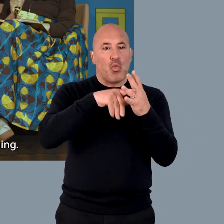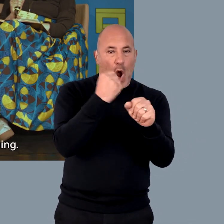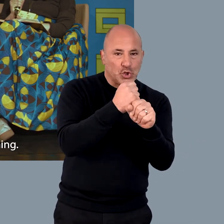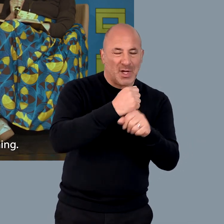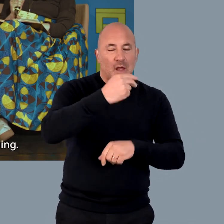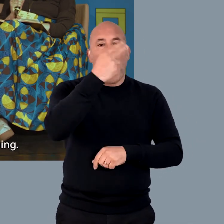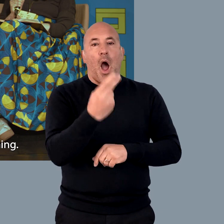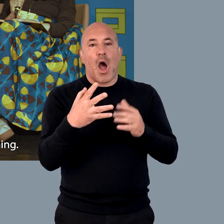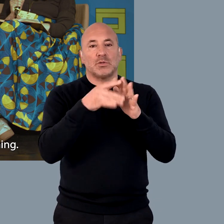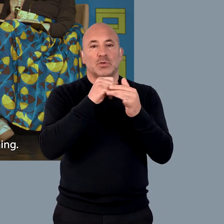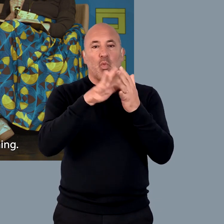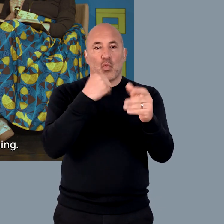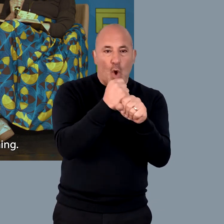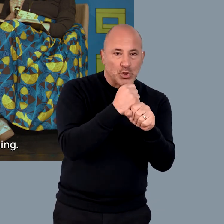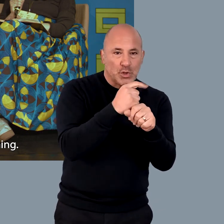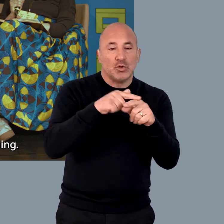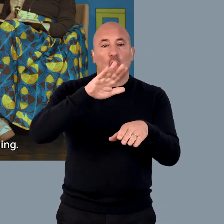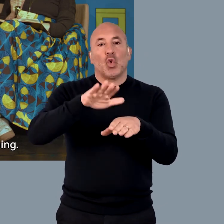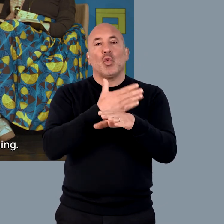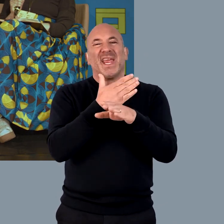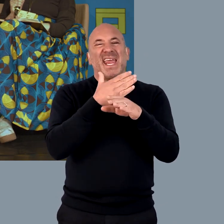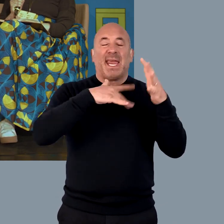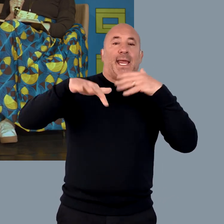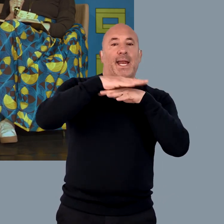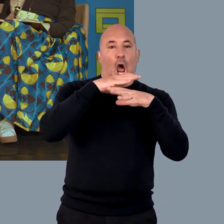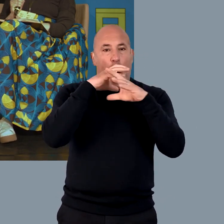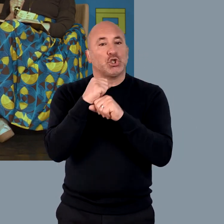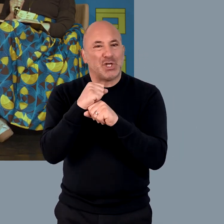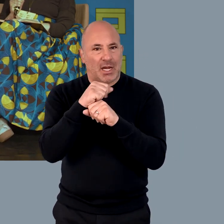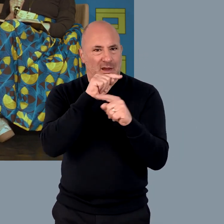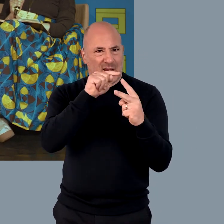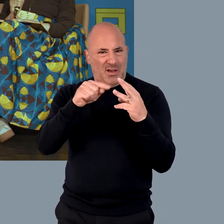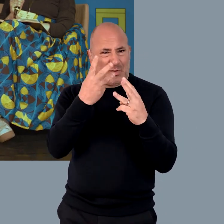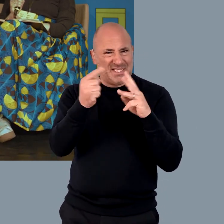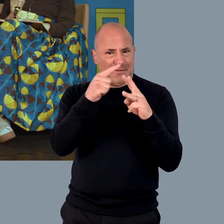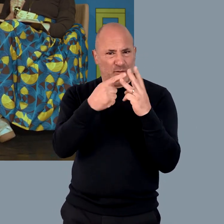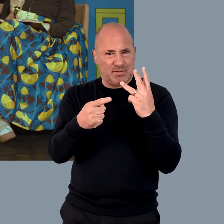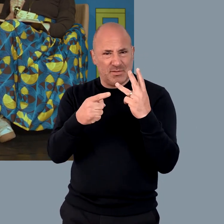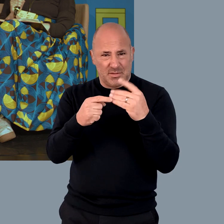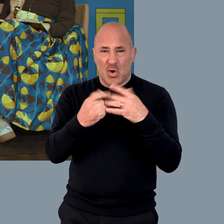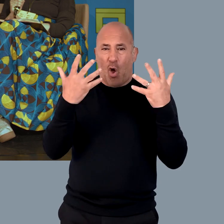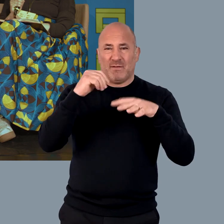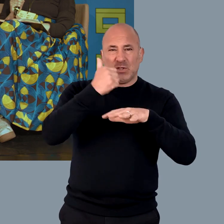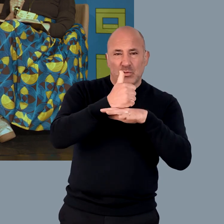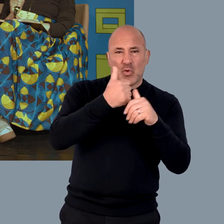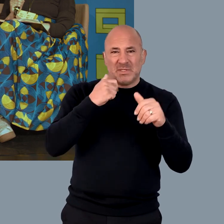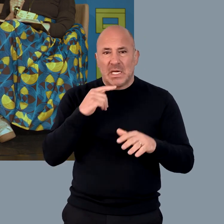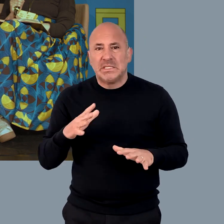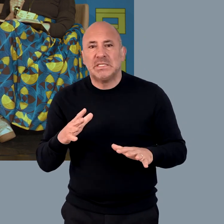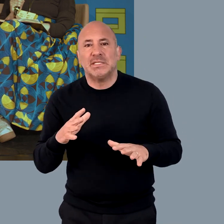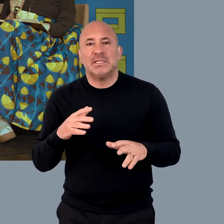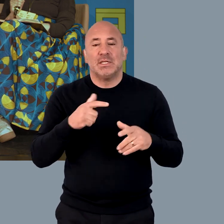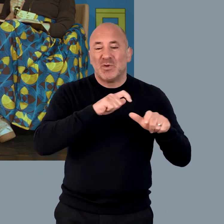about greenwashing, art washing, and green hushing. So a lot of institutions feel like they can't